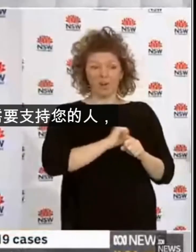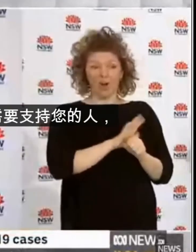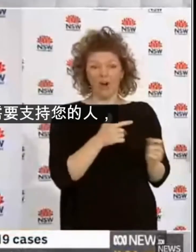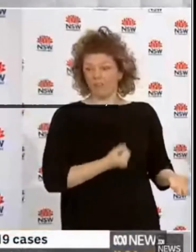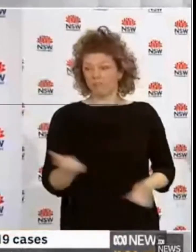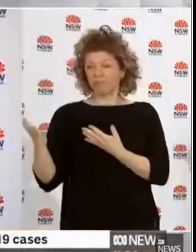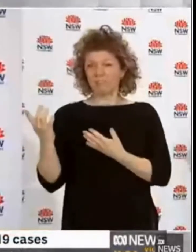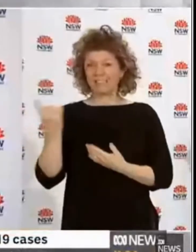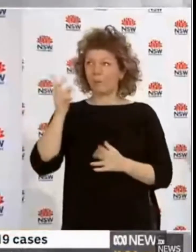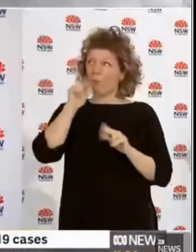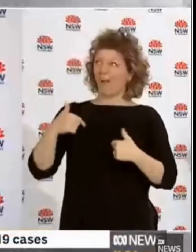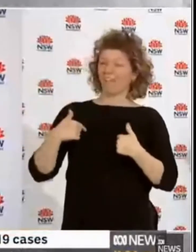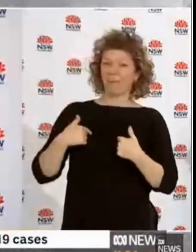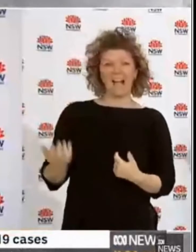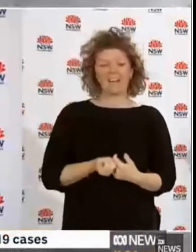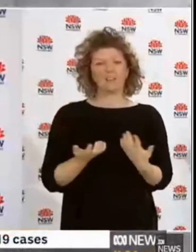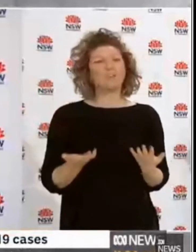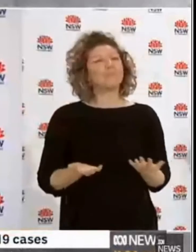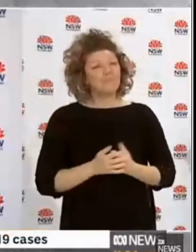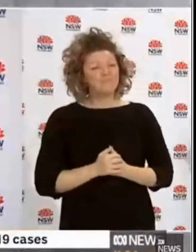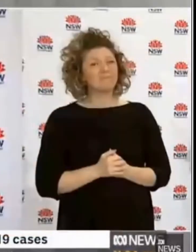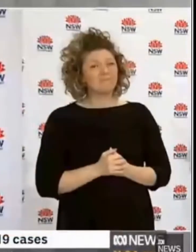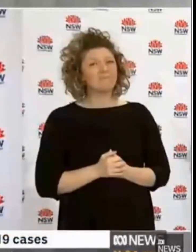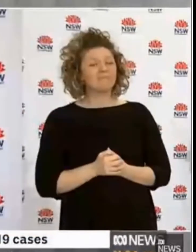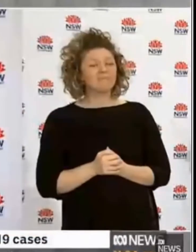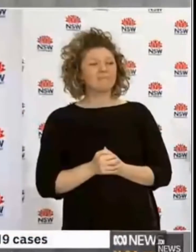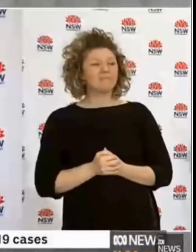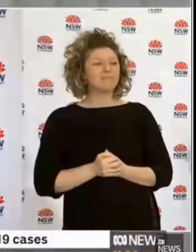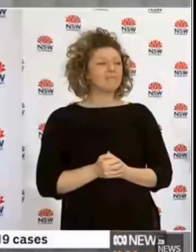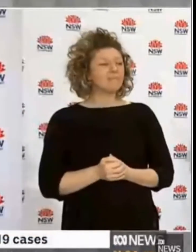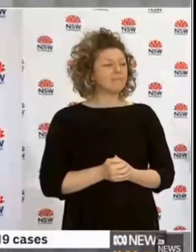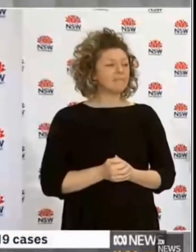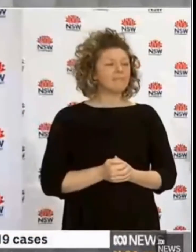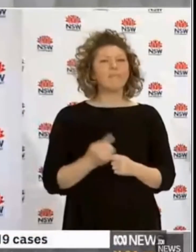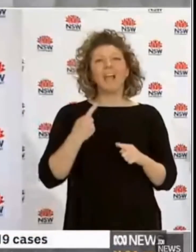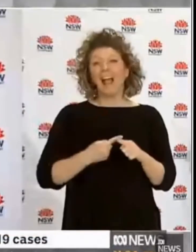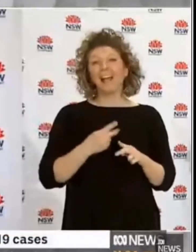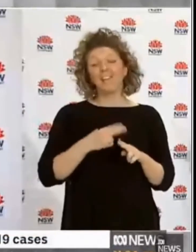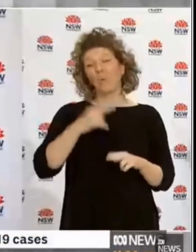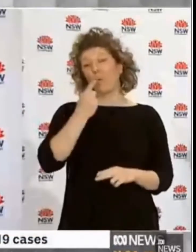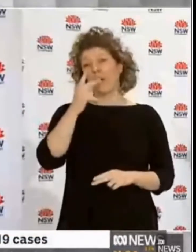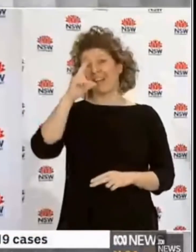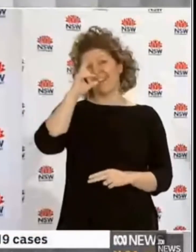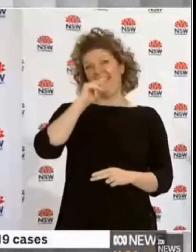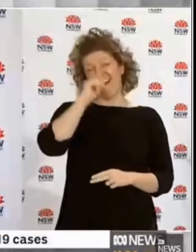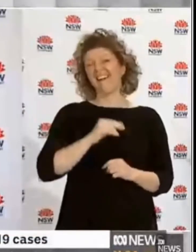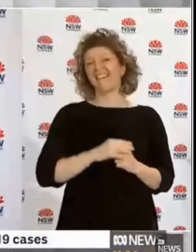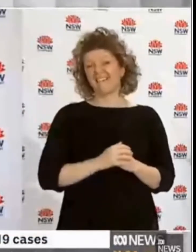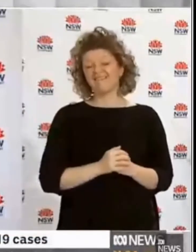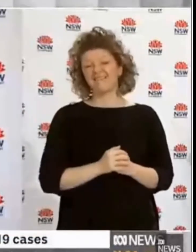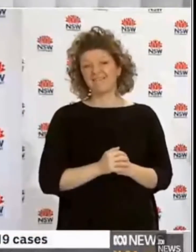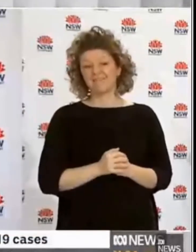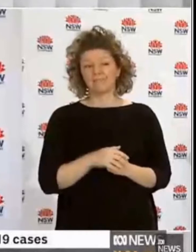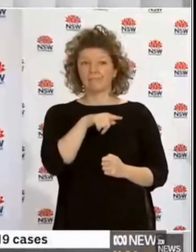like with this Delta virus. Again, stressing to young people the dangers. In